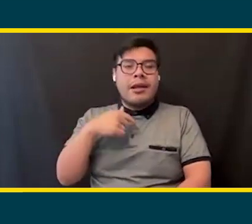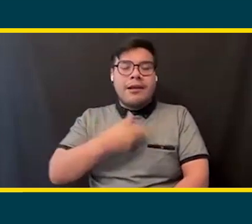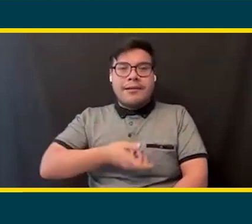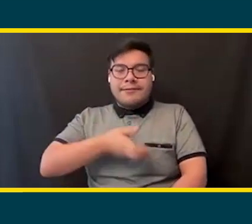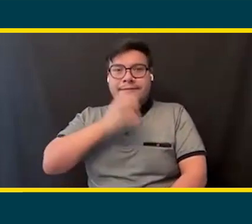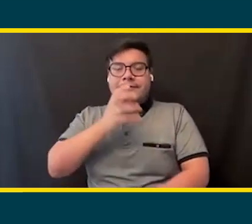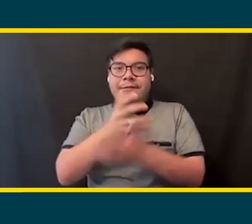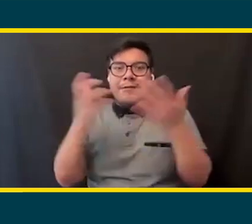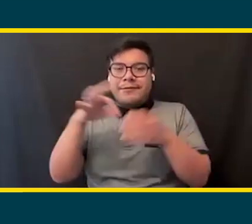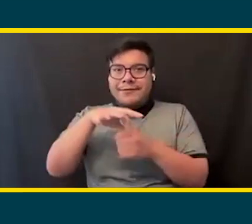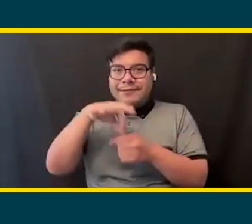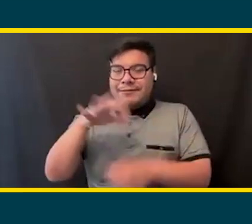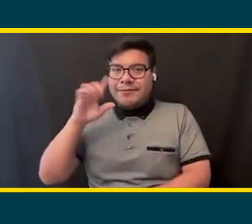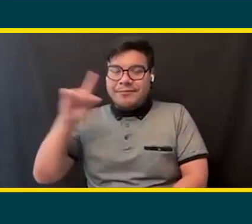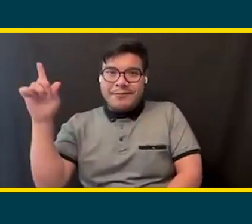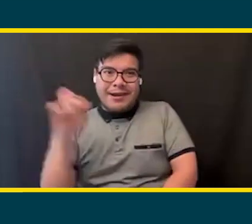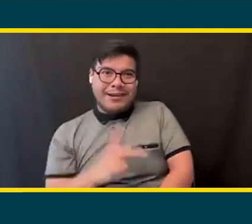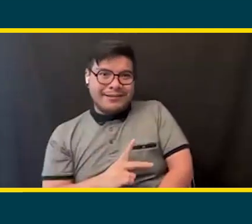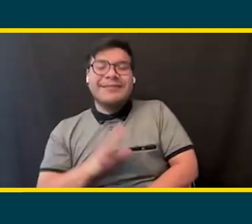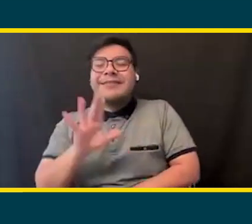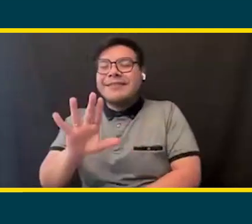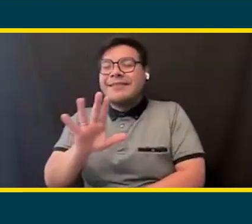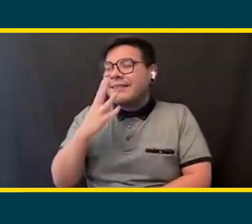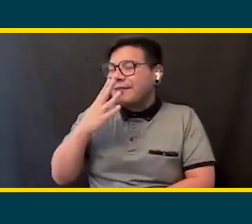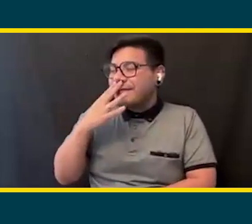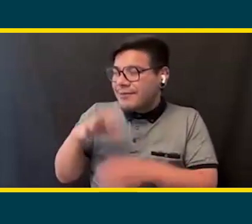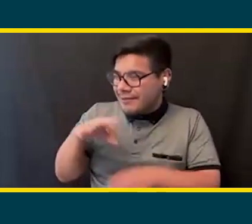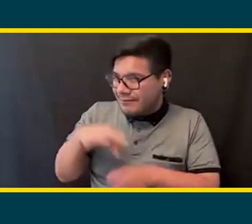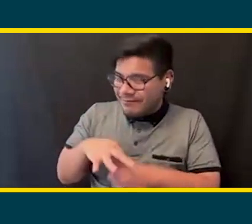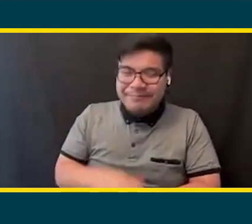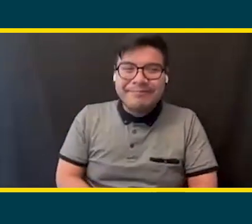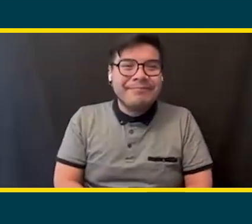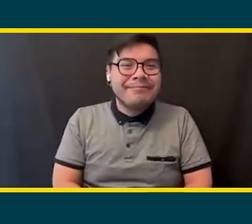be right back. Thank you, T. No question.